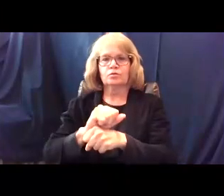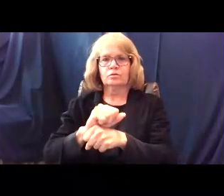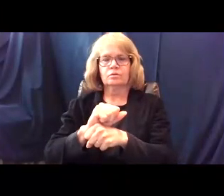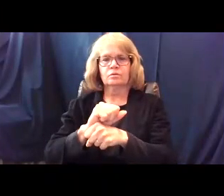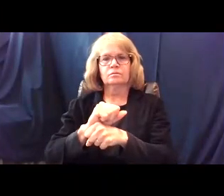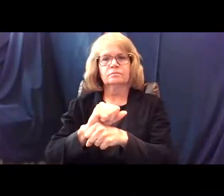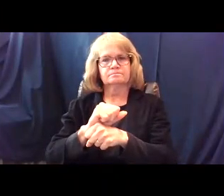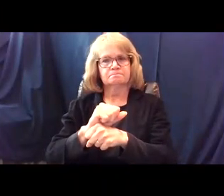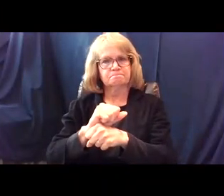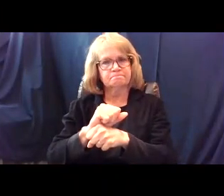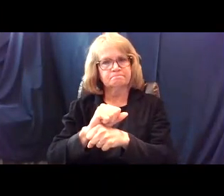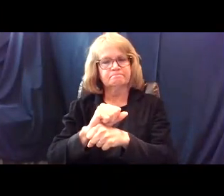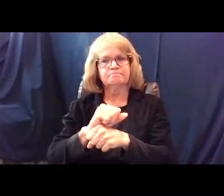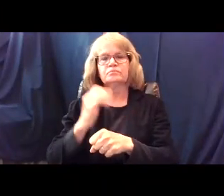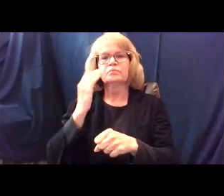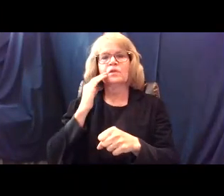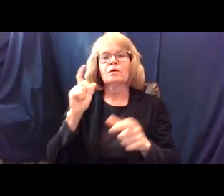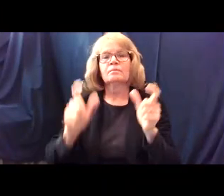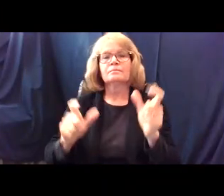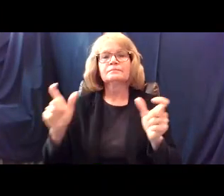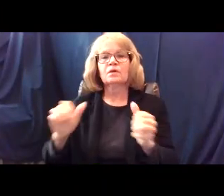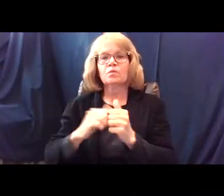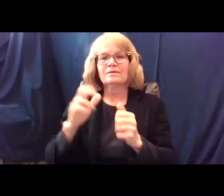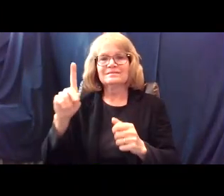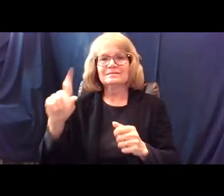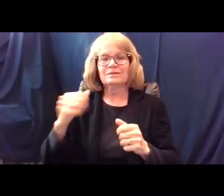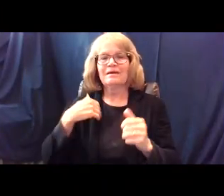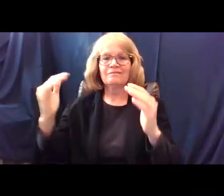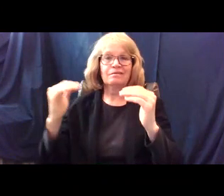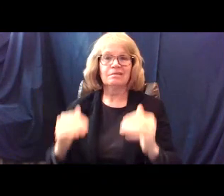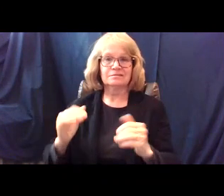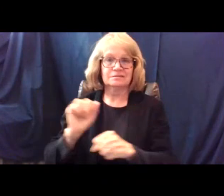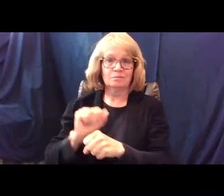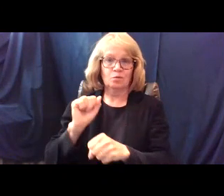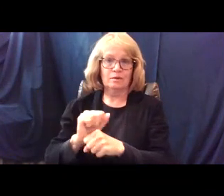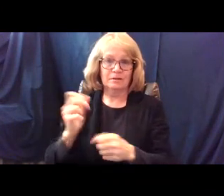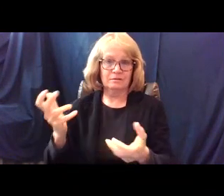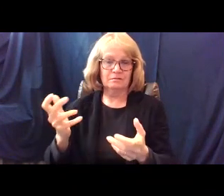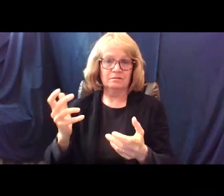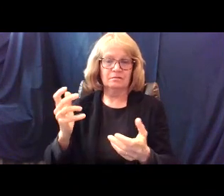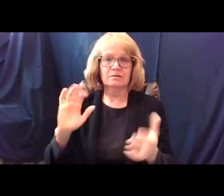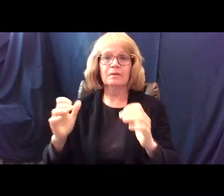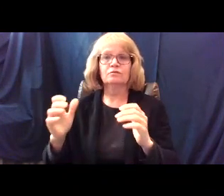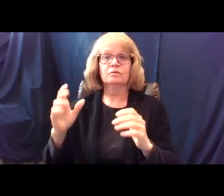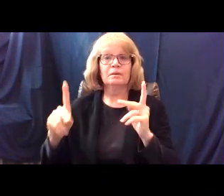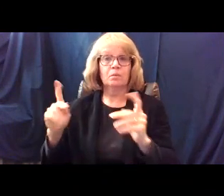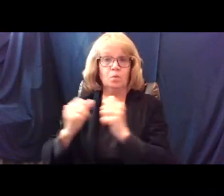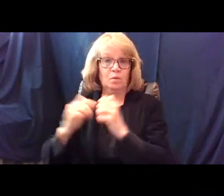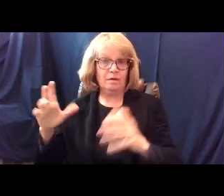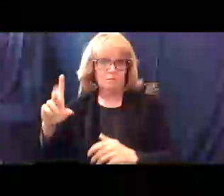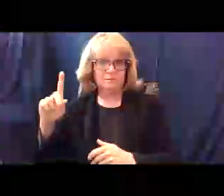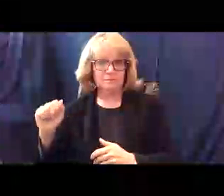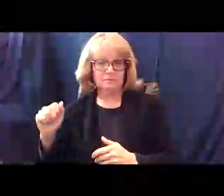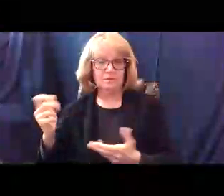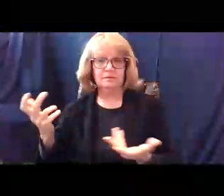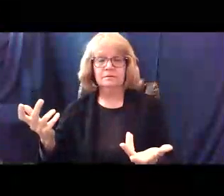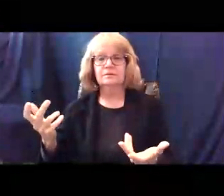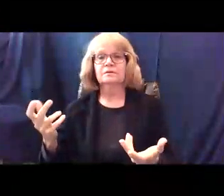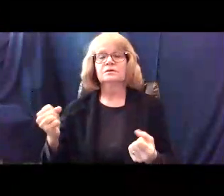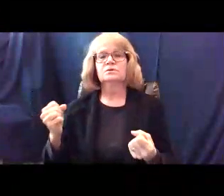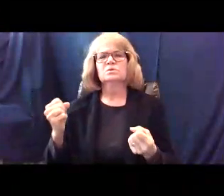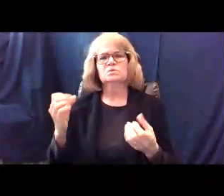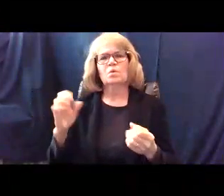know that that individuals with disabilities have lower rates of employment than individuals without disabilities. So